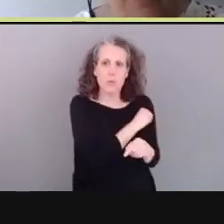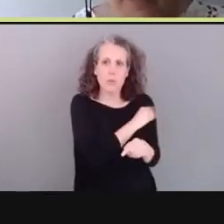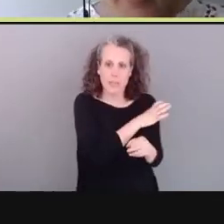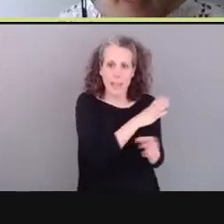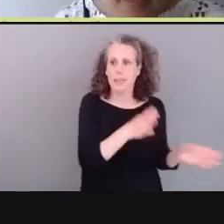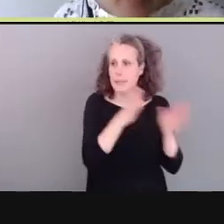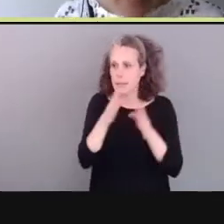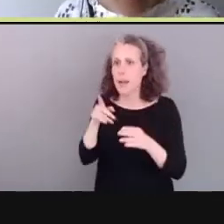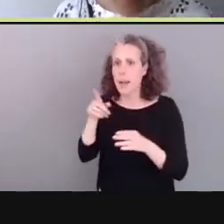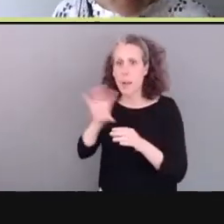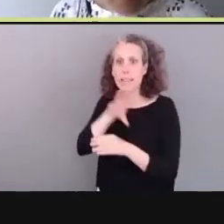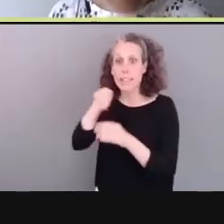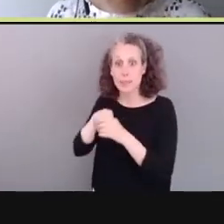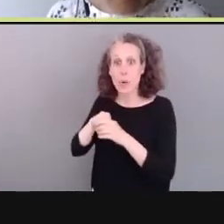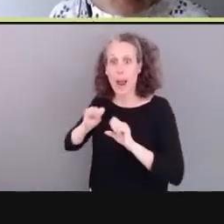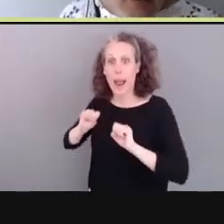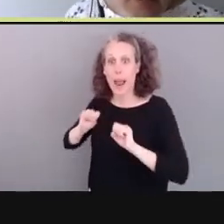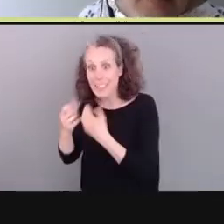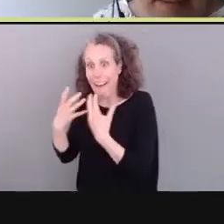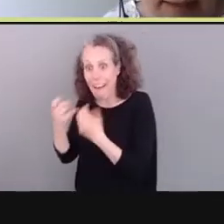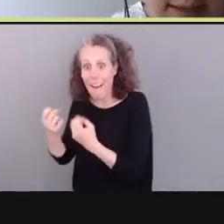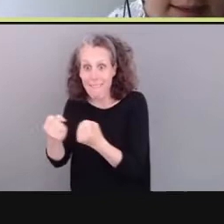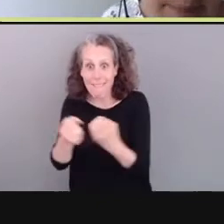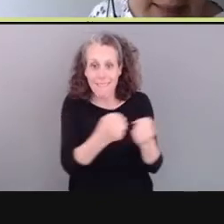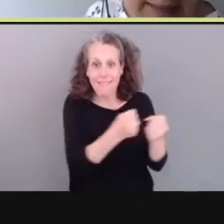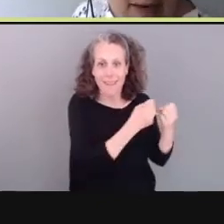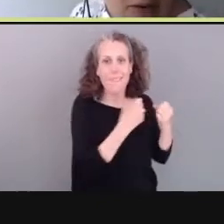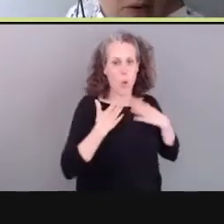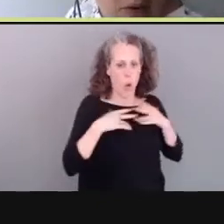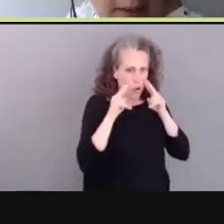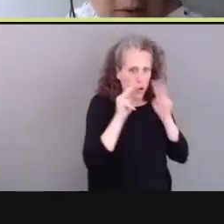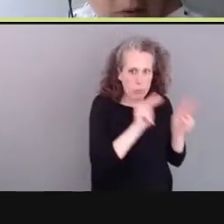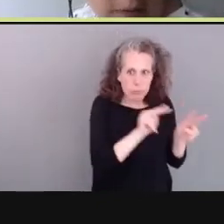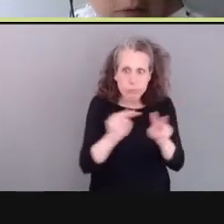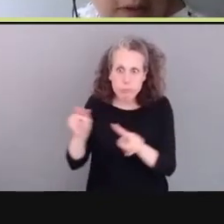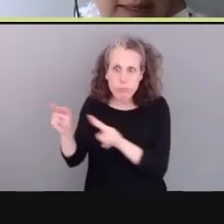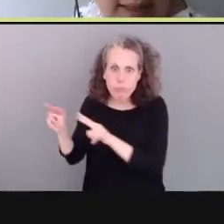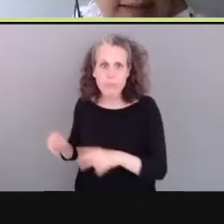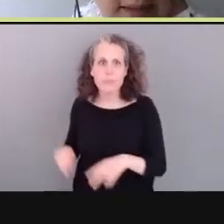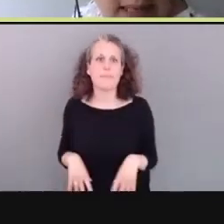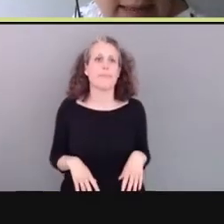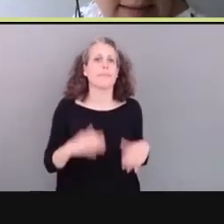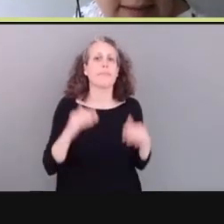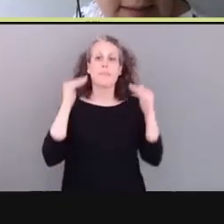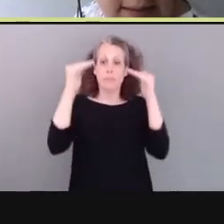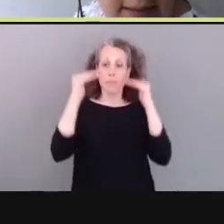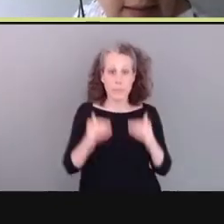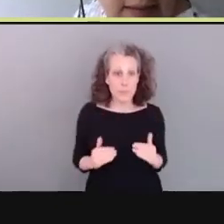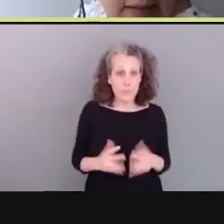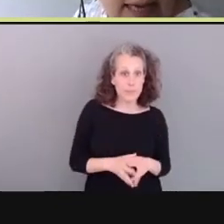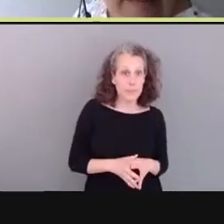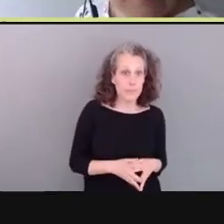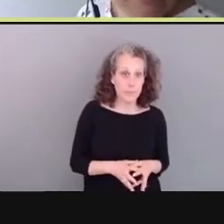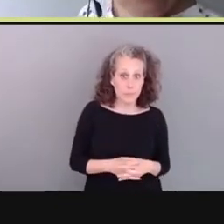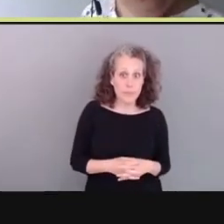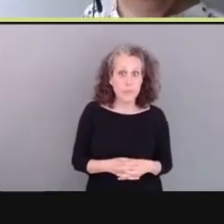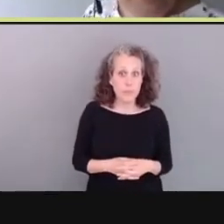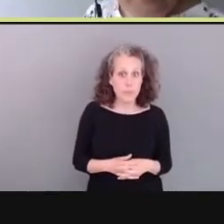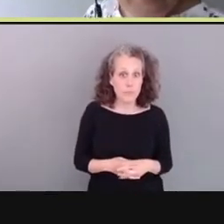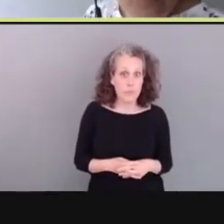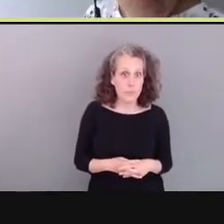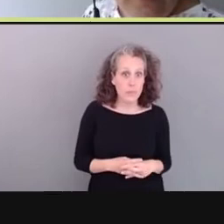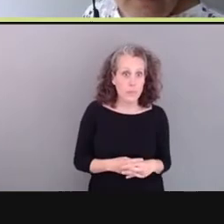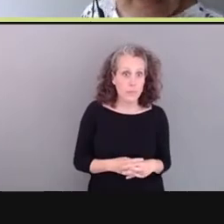So that's work under progress. And then going over to the next slide, I think that's